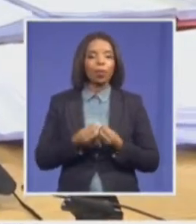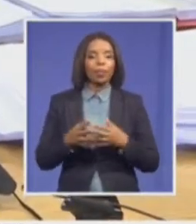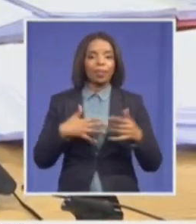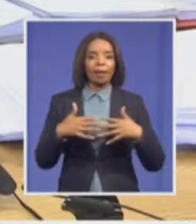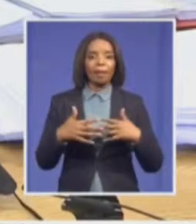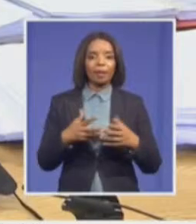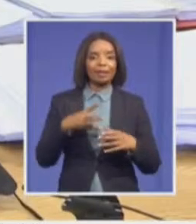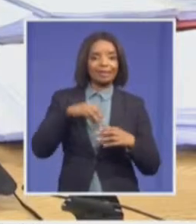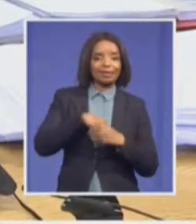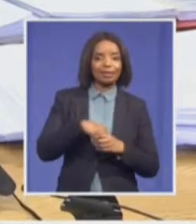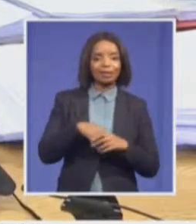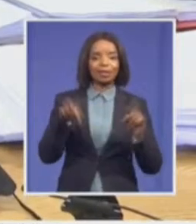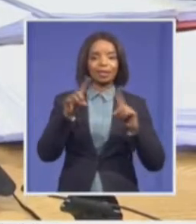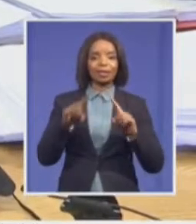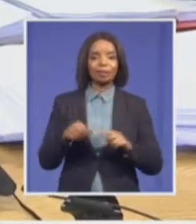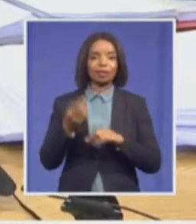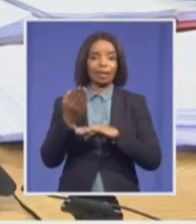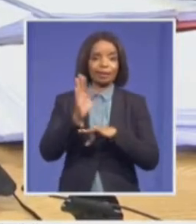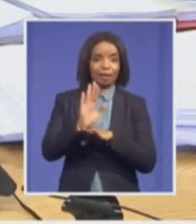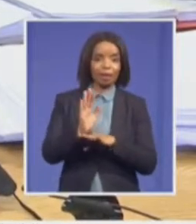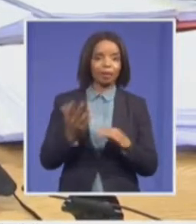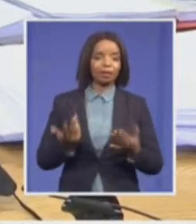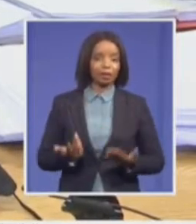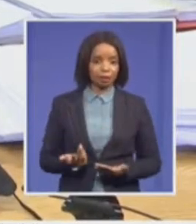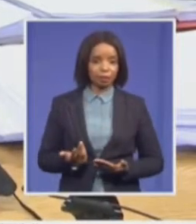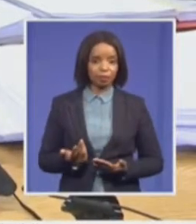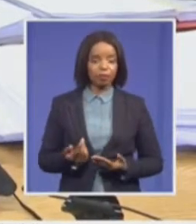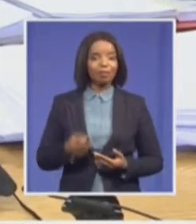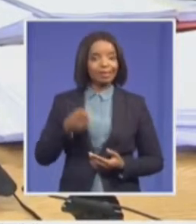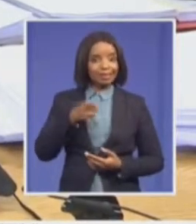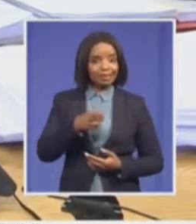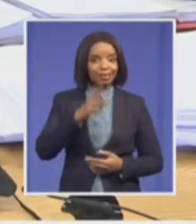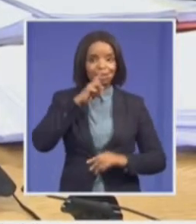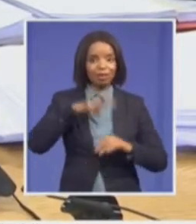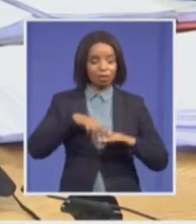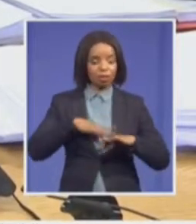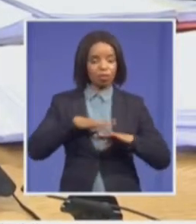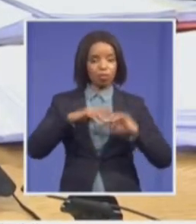the investigation we conducted. We